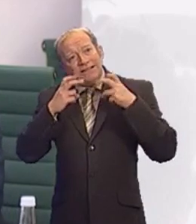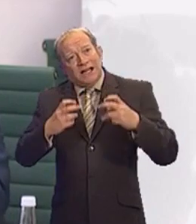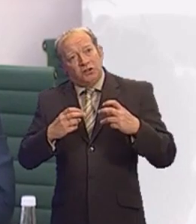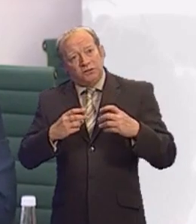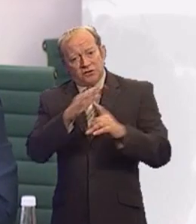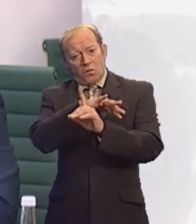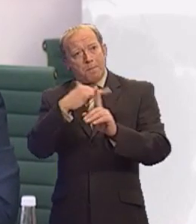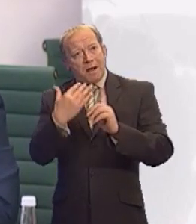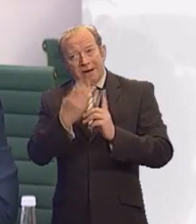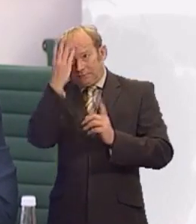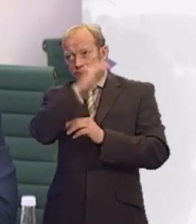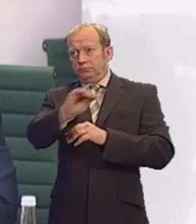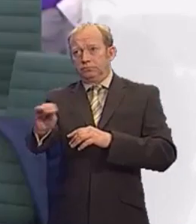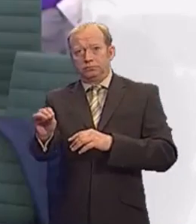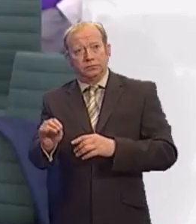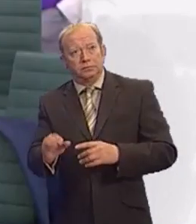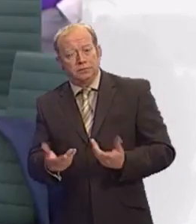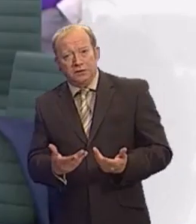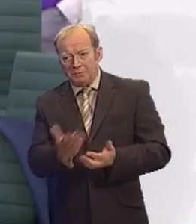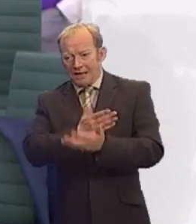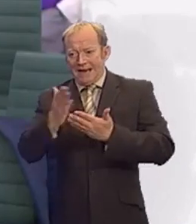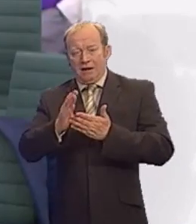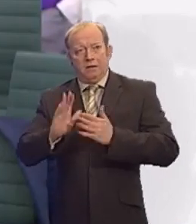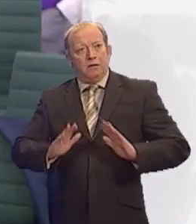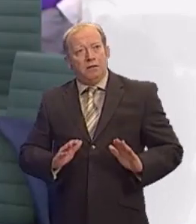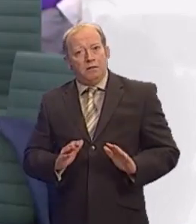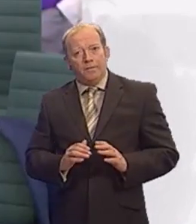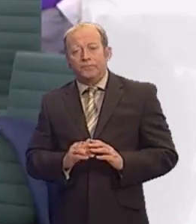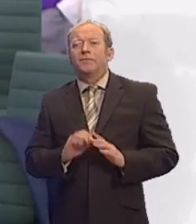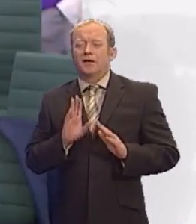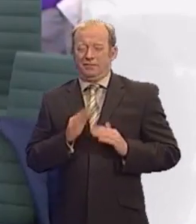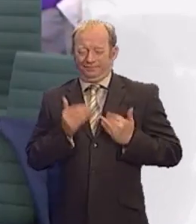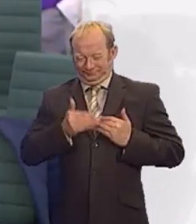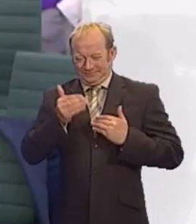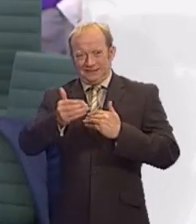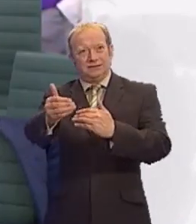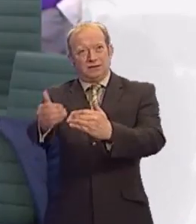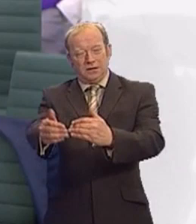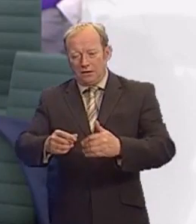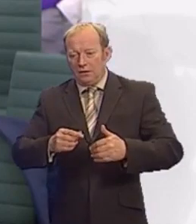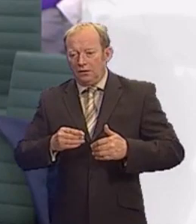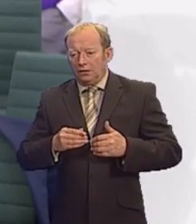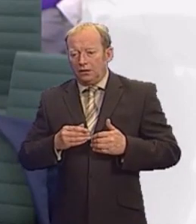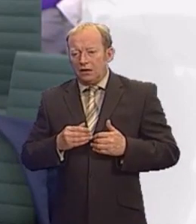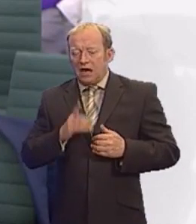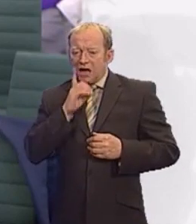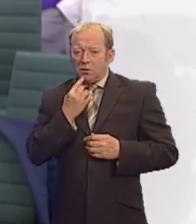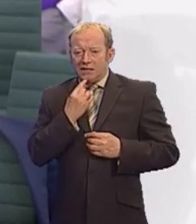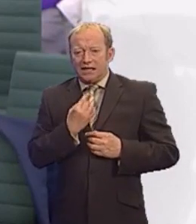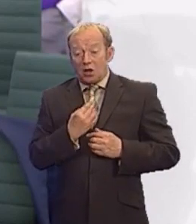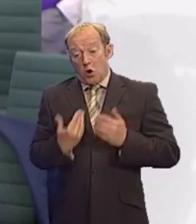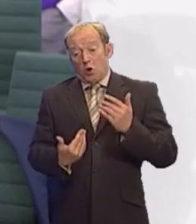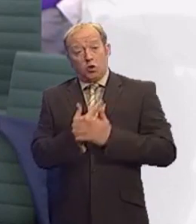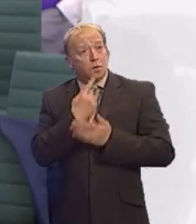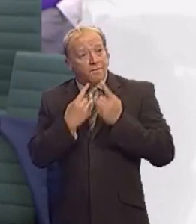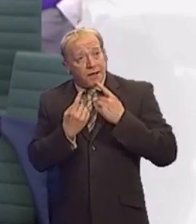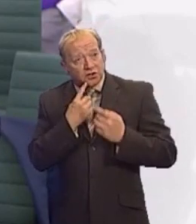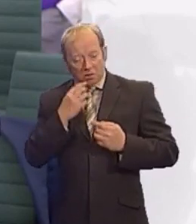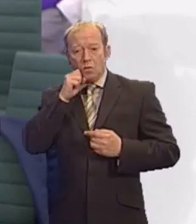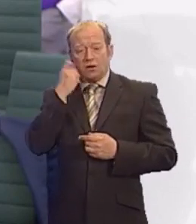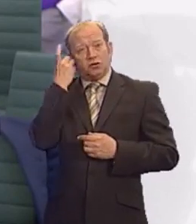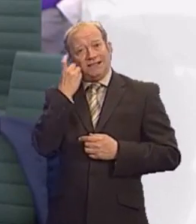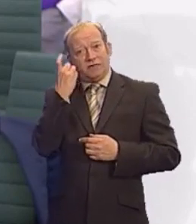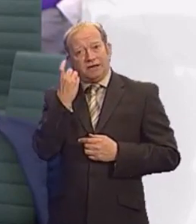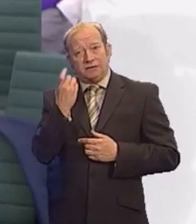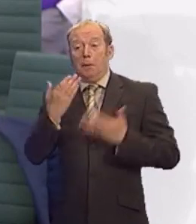public's mind be at rest, that there's nothing for them to be concerned about? Let's take it stage by stage. I've always said new material, we'll consider it. We now are